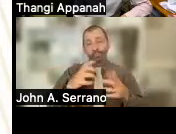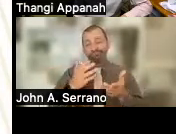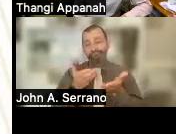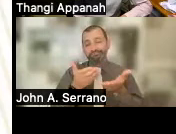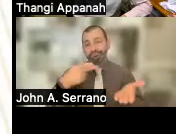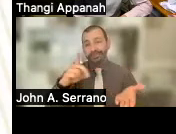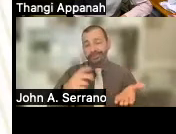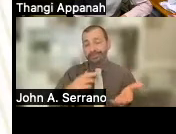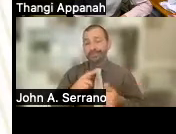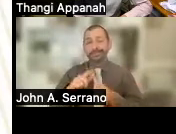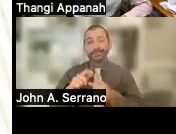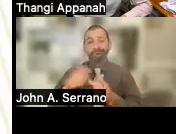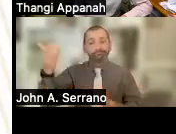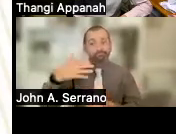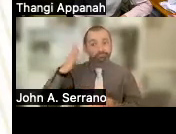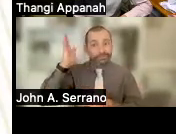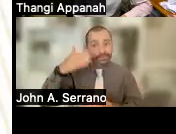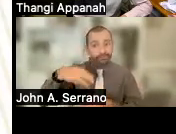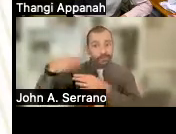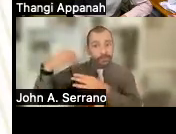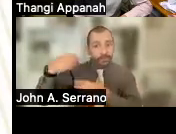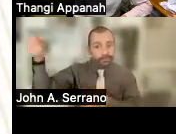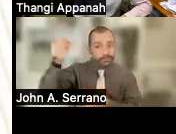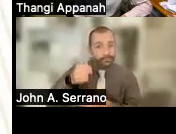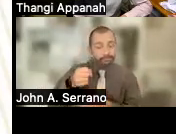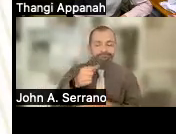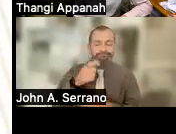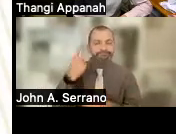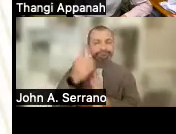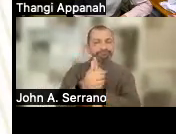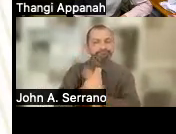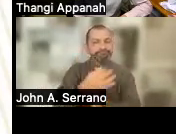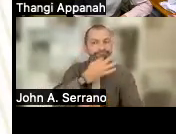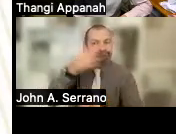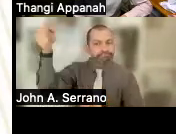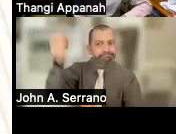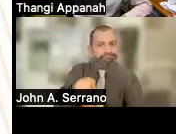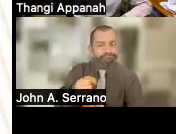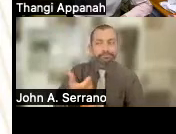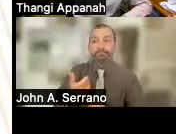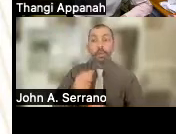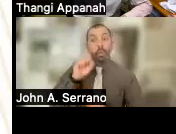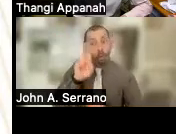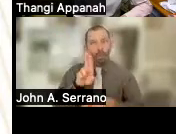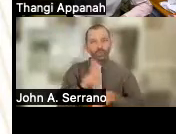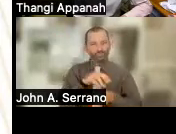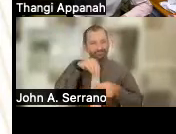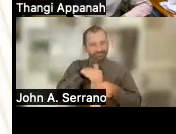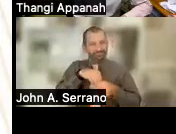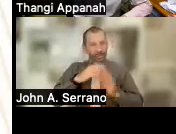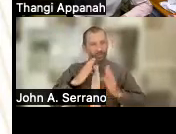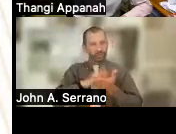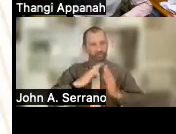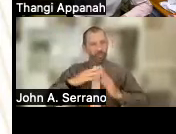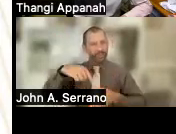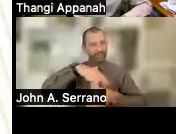that we've identified that are valuable. So looking at PD could be bringing in an outside presenter, someone external to do